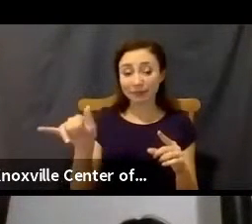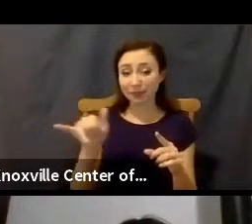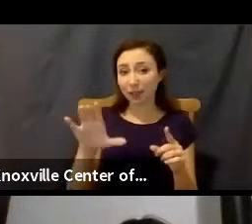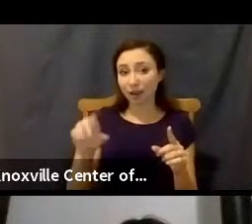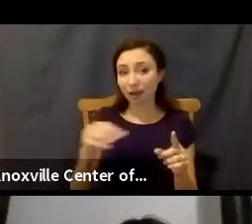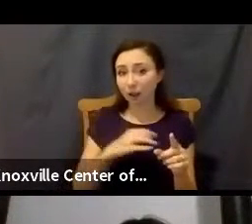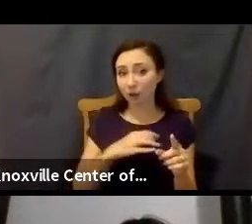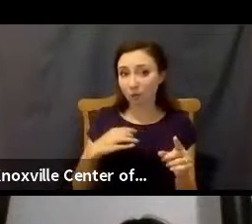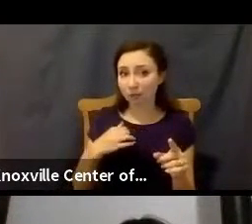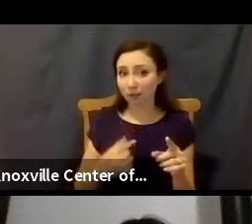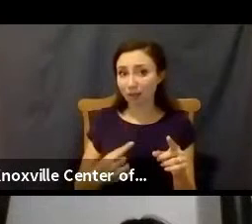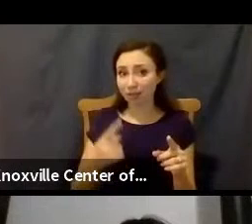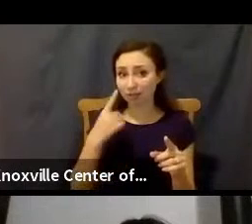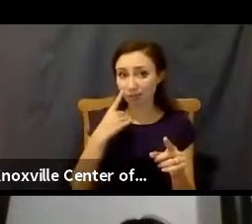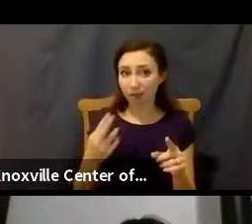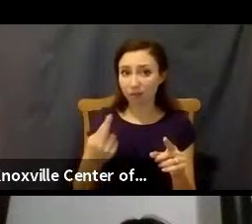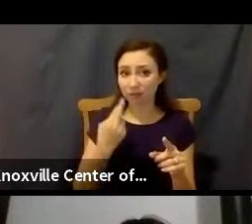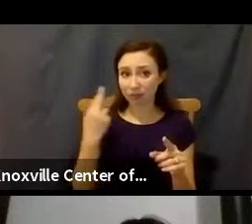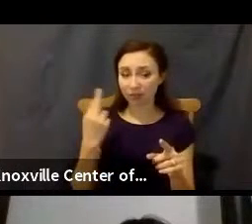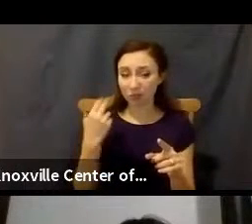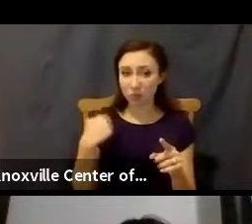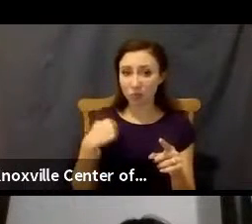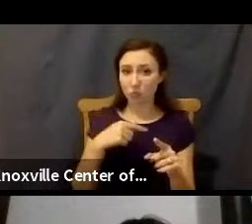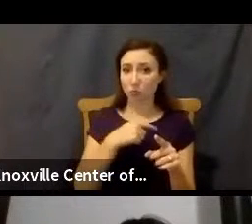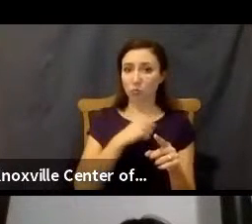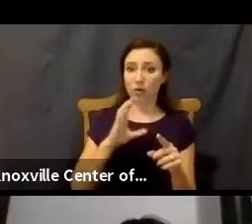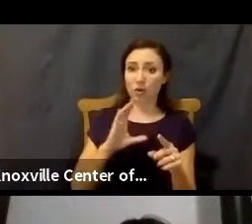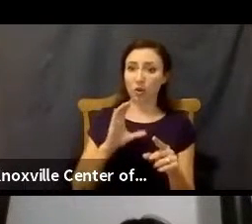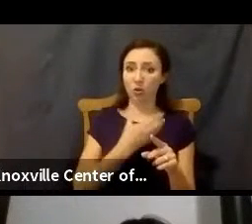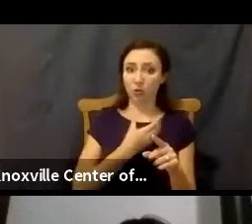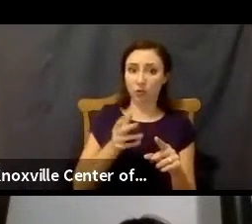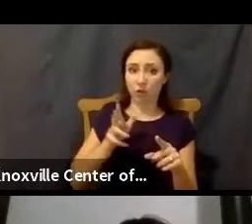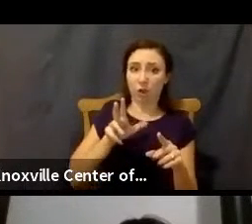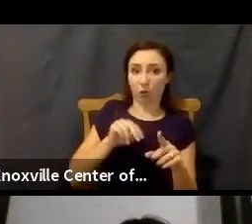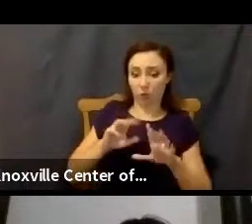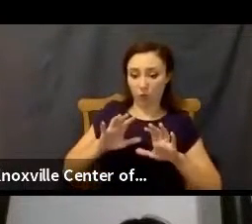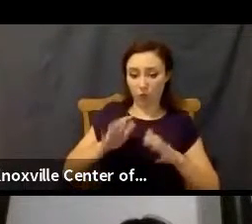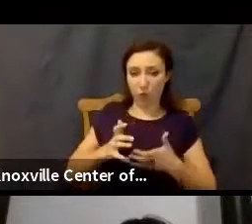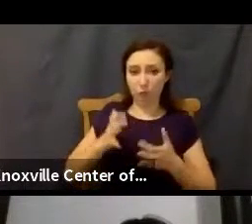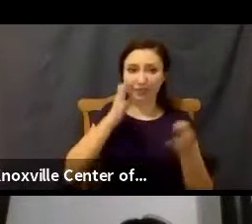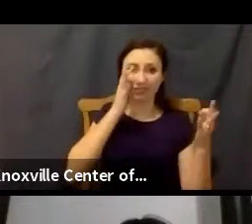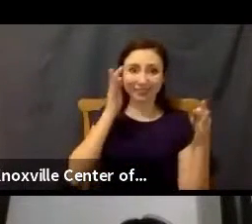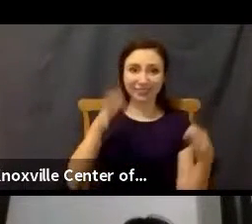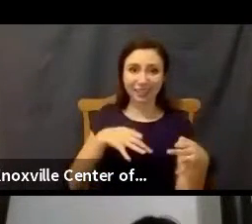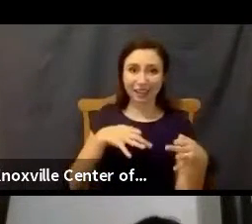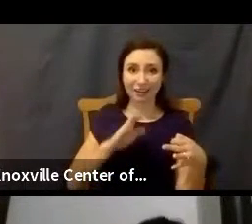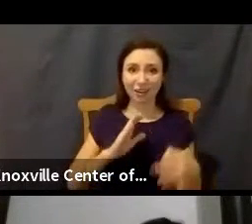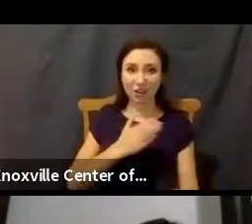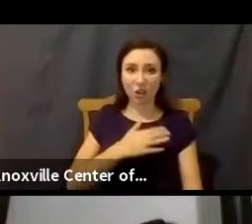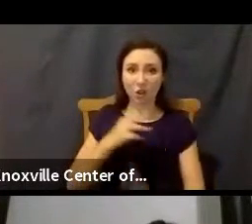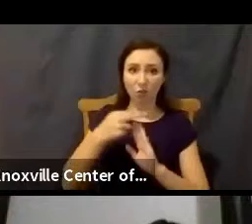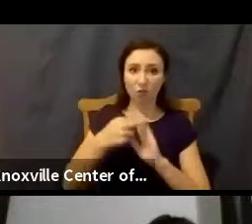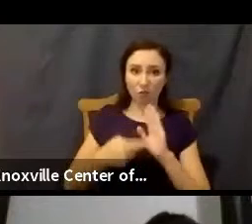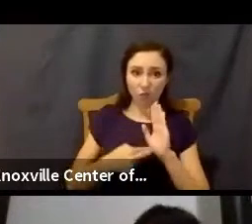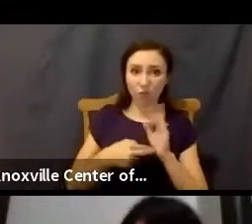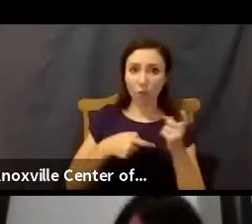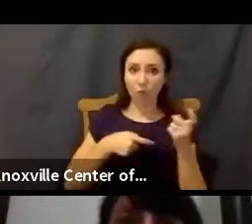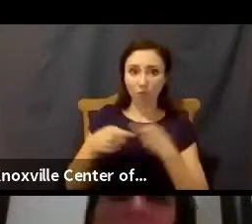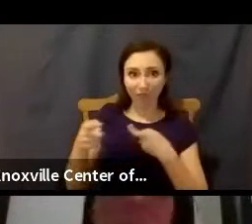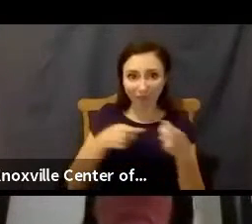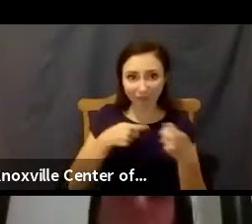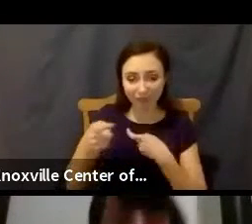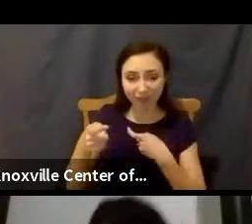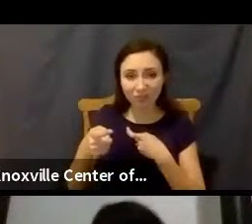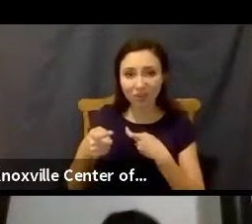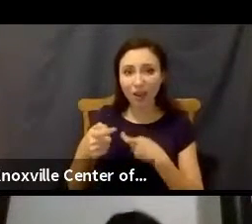thought because we as our own entity came up with our rules and regs